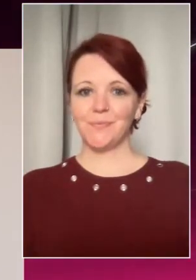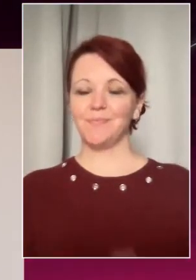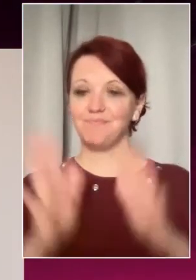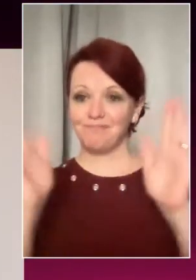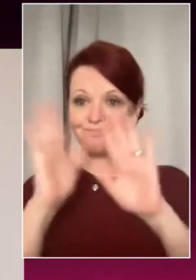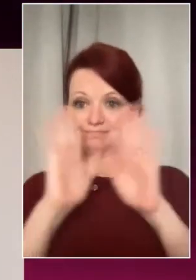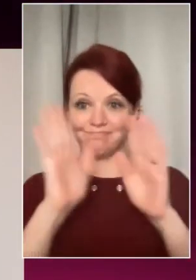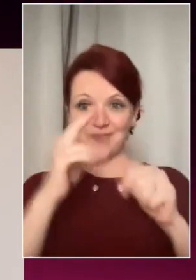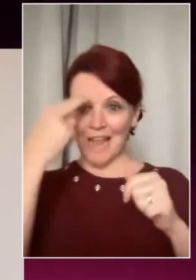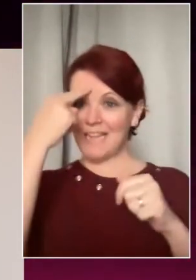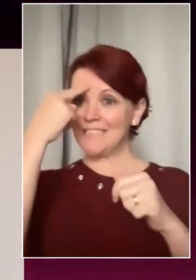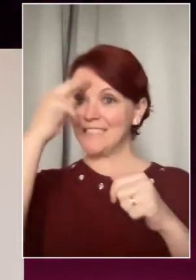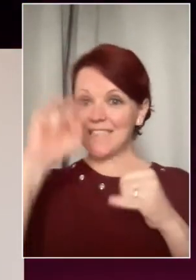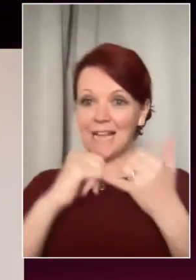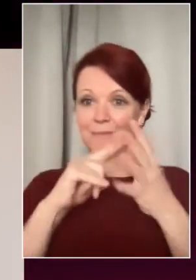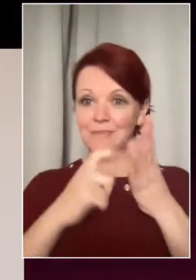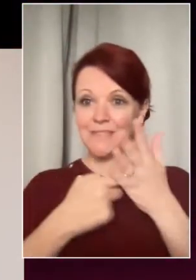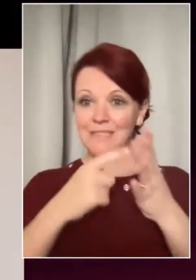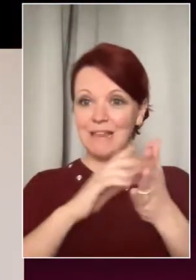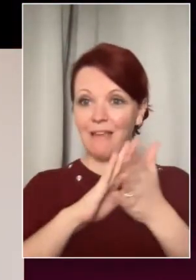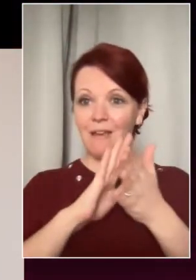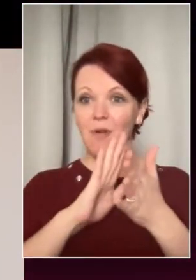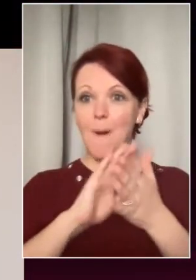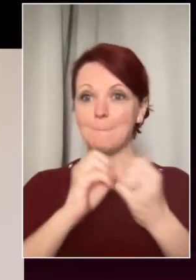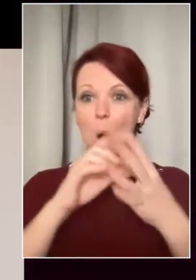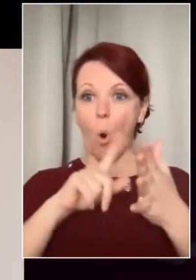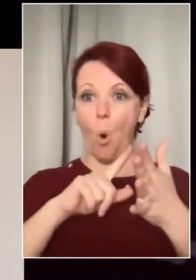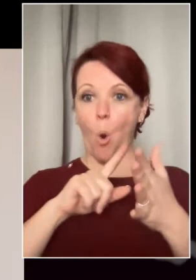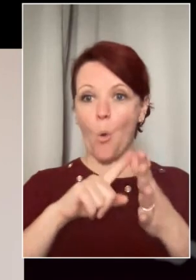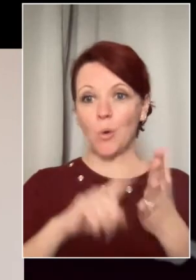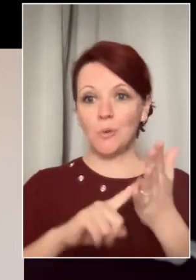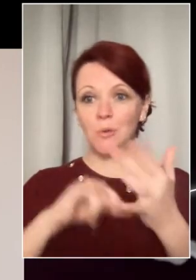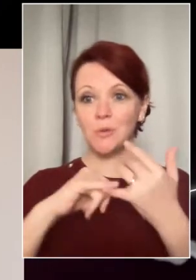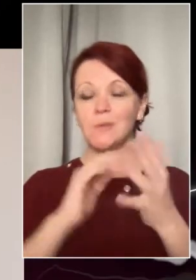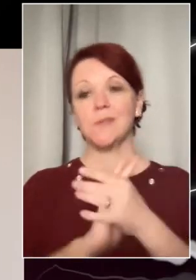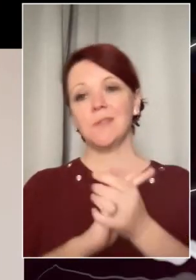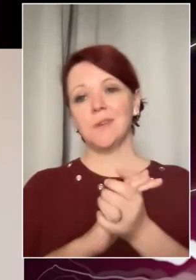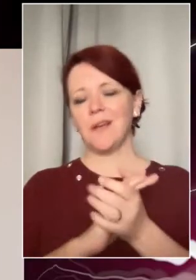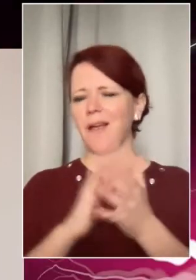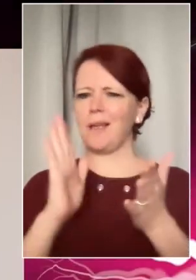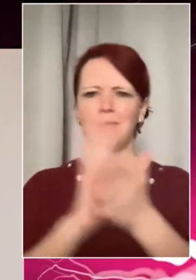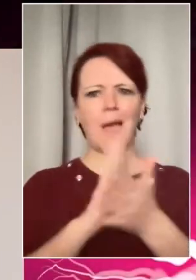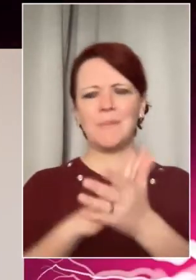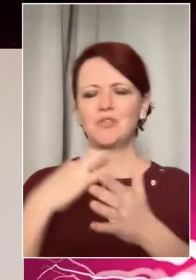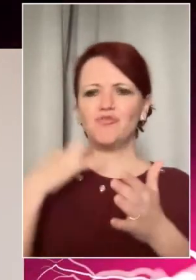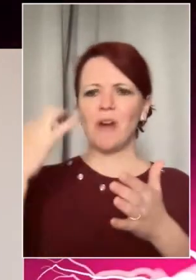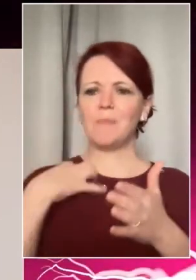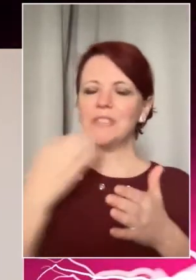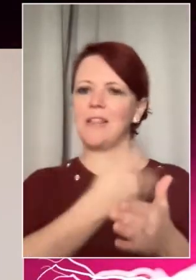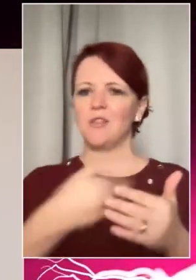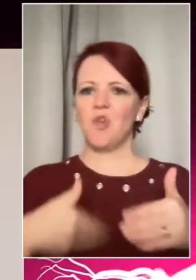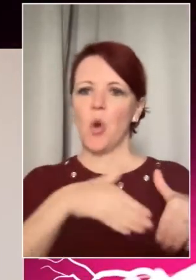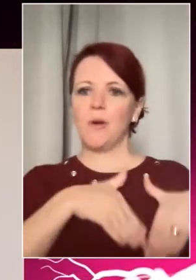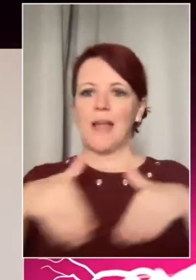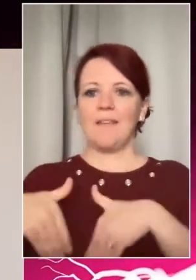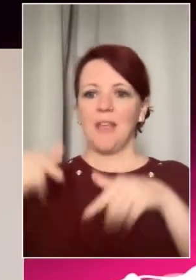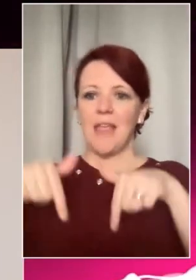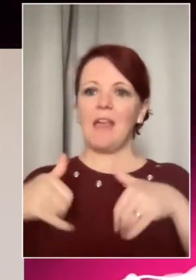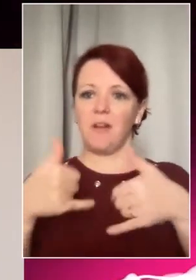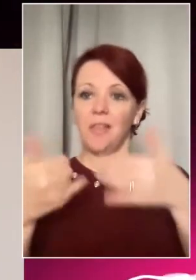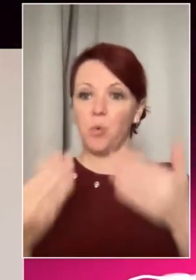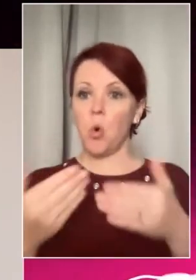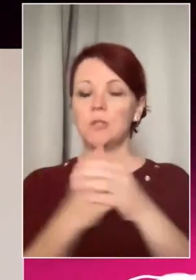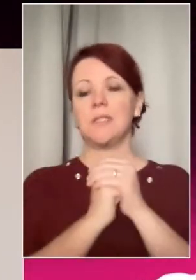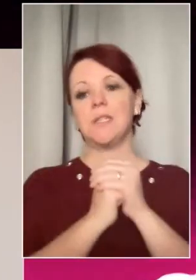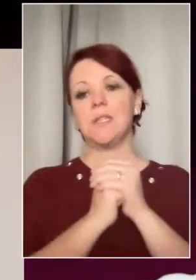My name is Commander Sarah Balls and I am delighted to represent the Royal Navy at the Regional Awards. The Royal Navy are delighted to